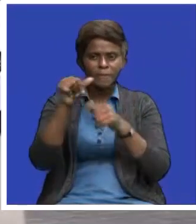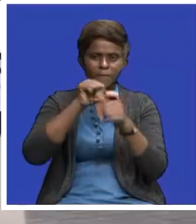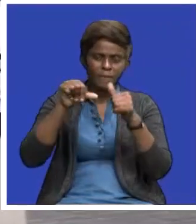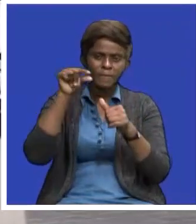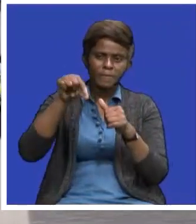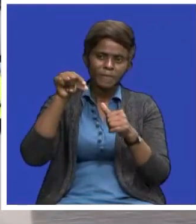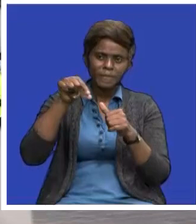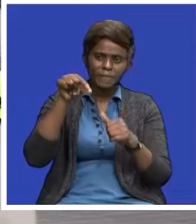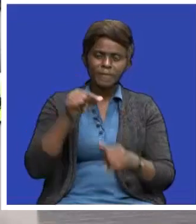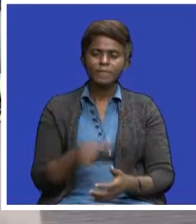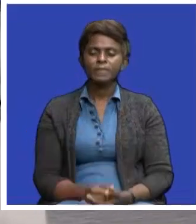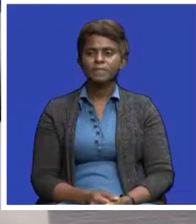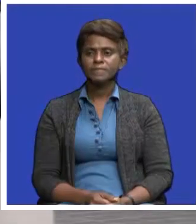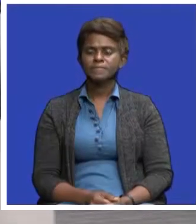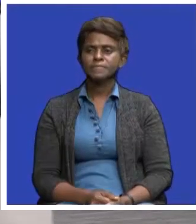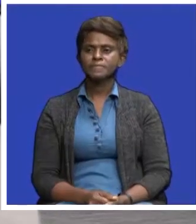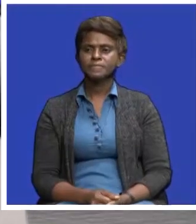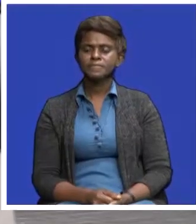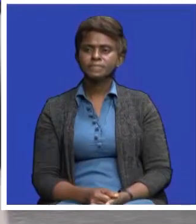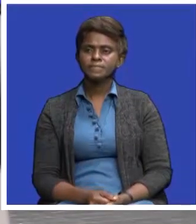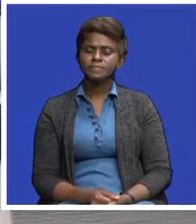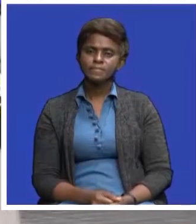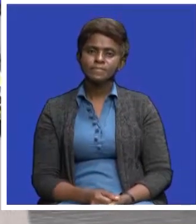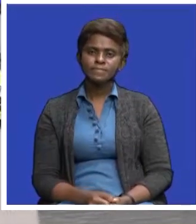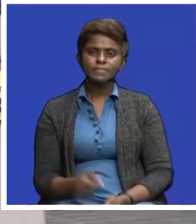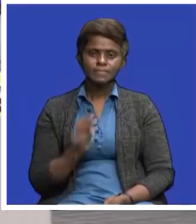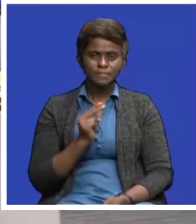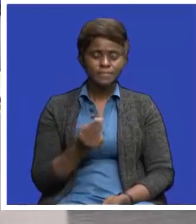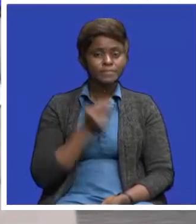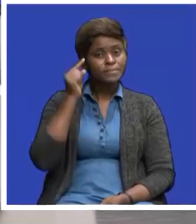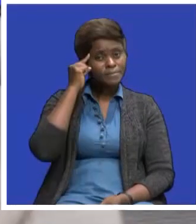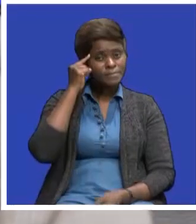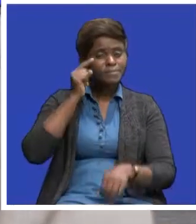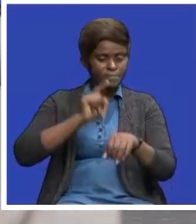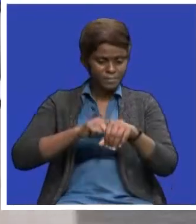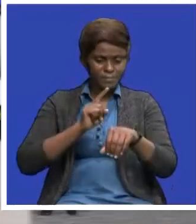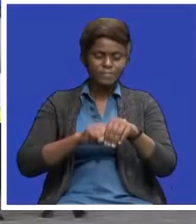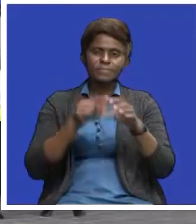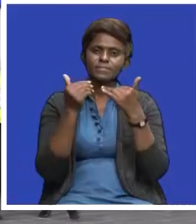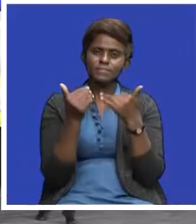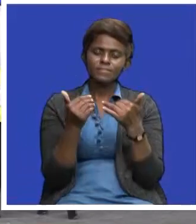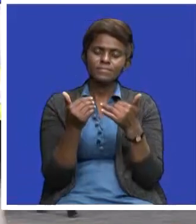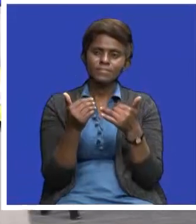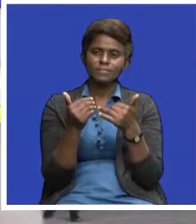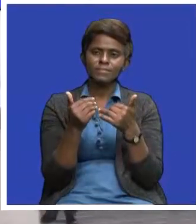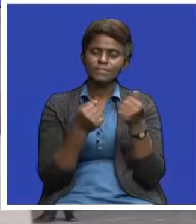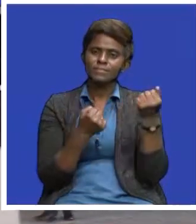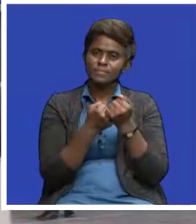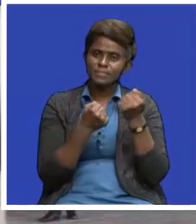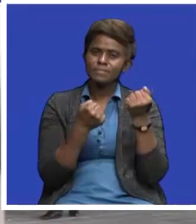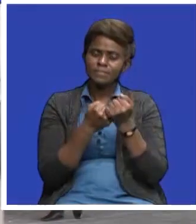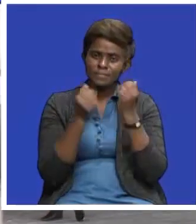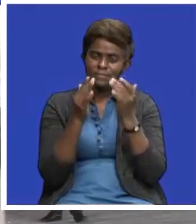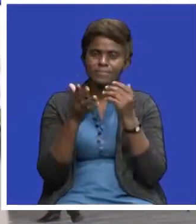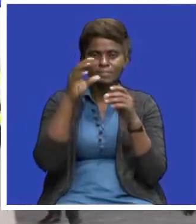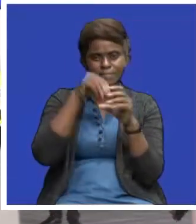of qualifiers. A commitment where we think that it's about time that the sponsors came in